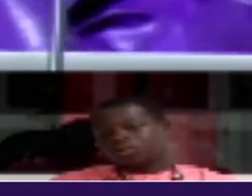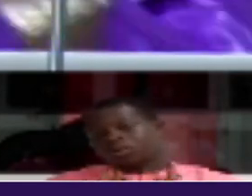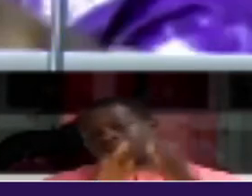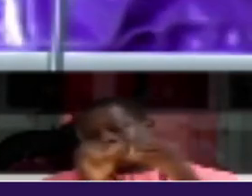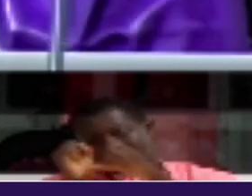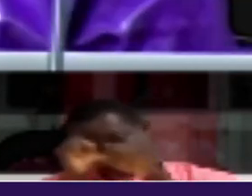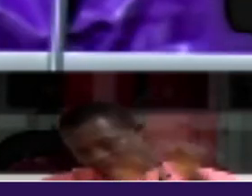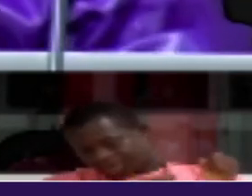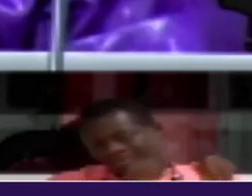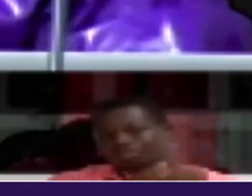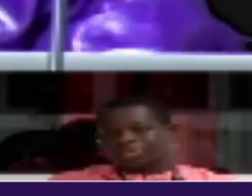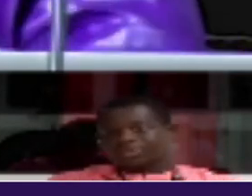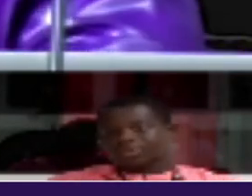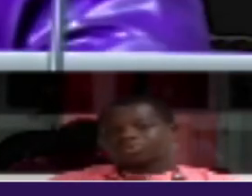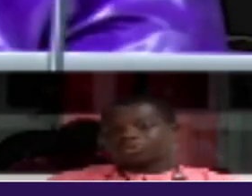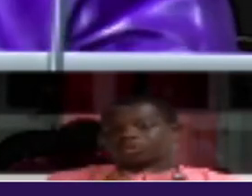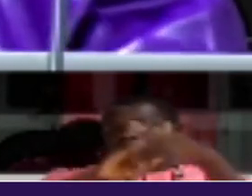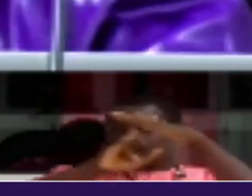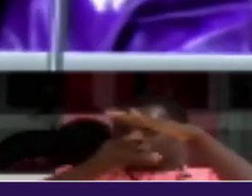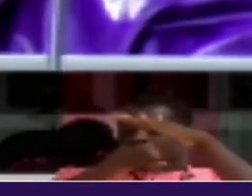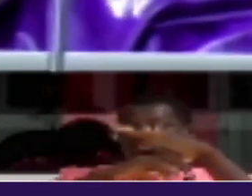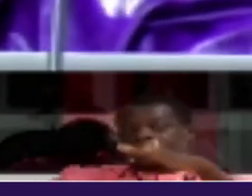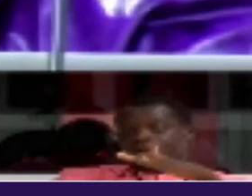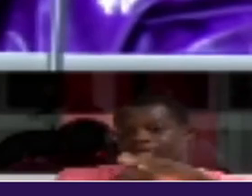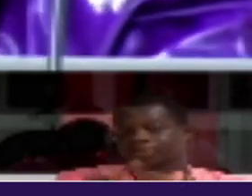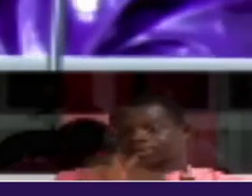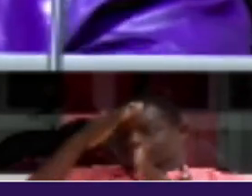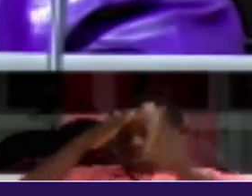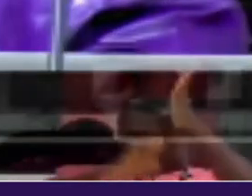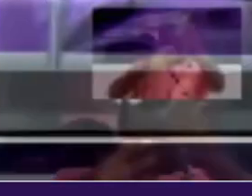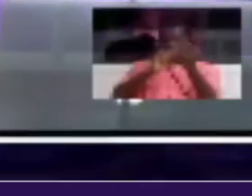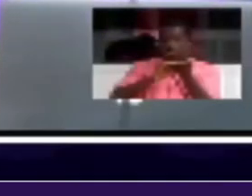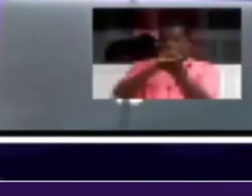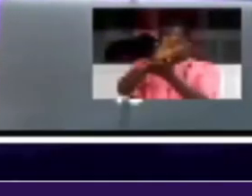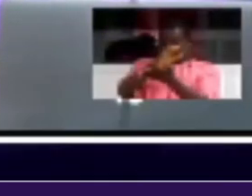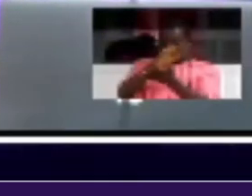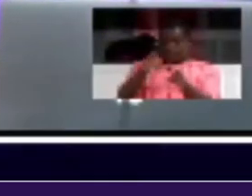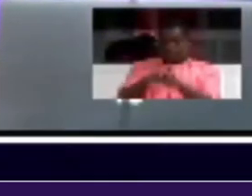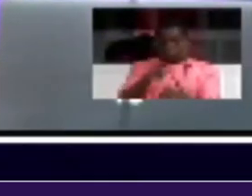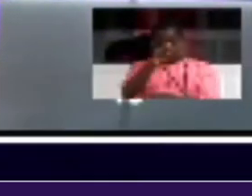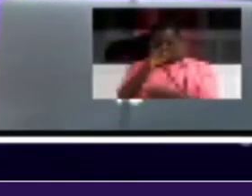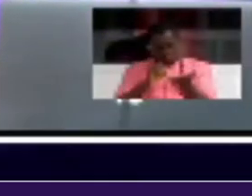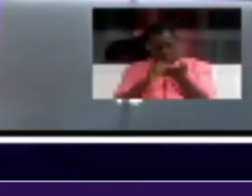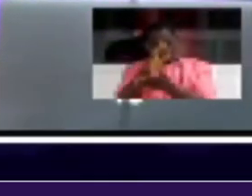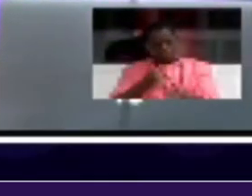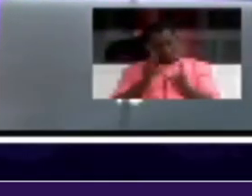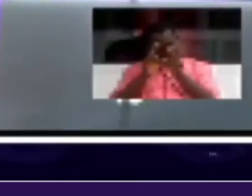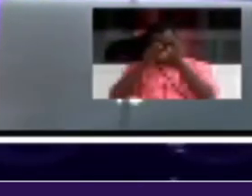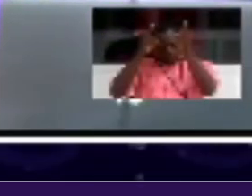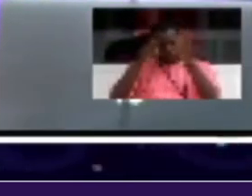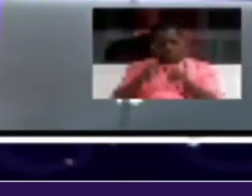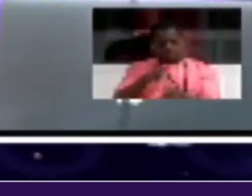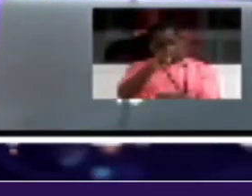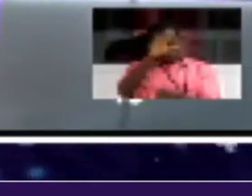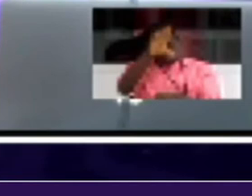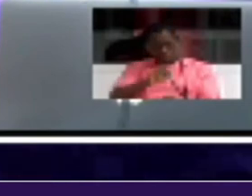man in military, orders are given. You work according to orders. You were ordered to shoot, and you shot. I don't